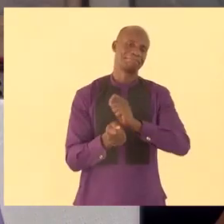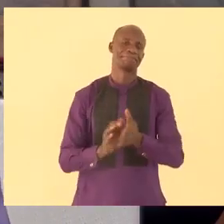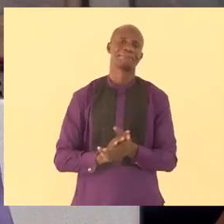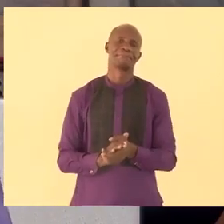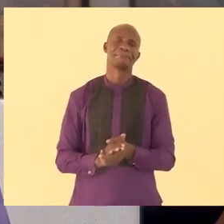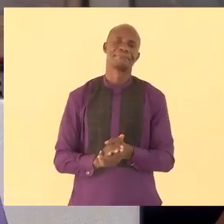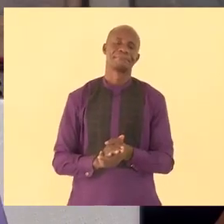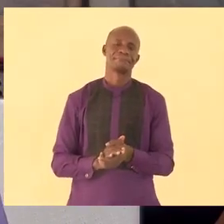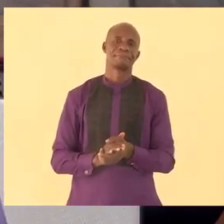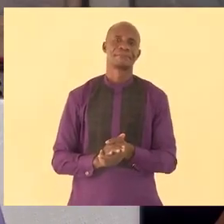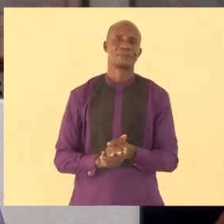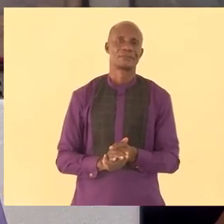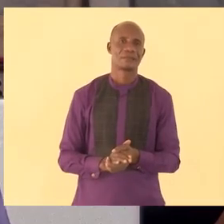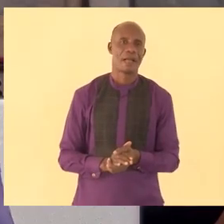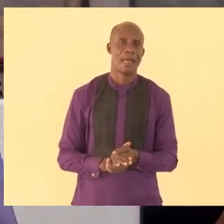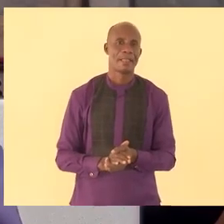us.